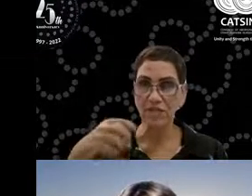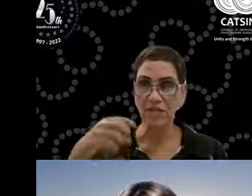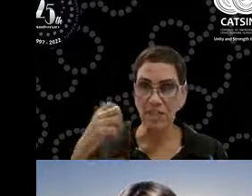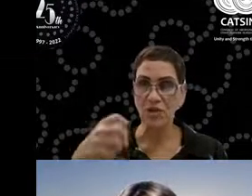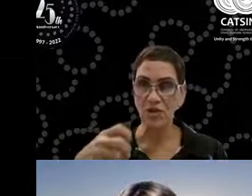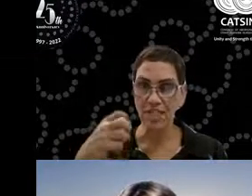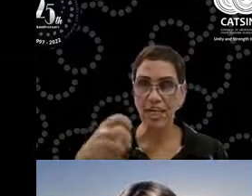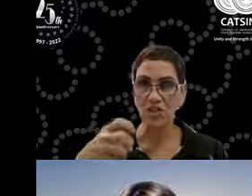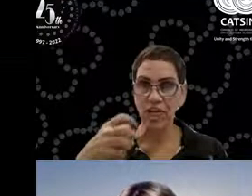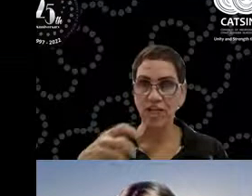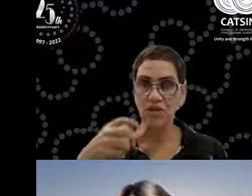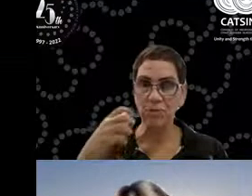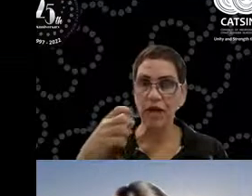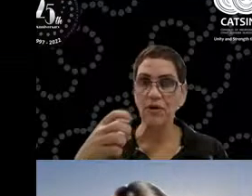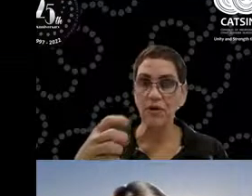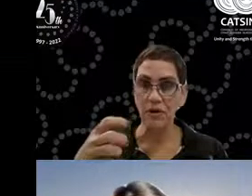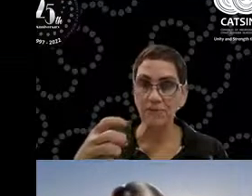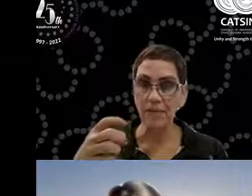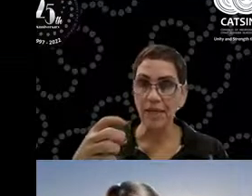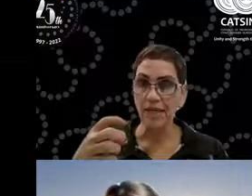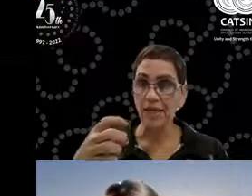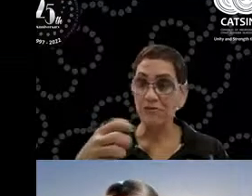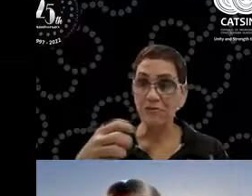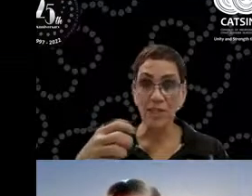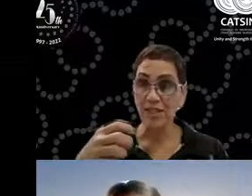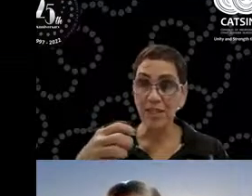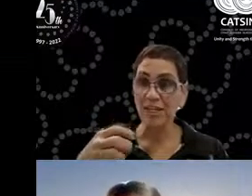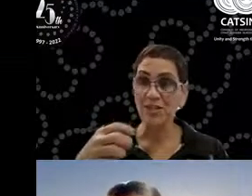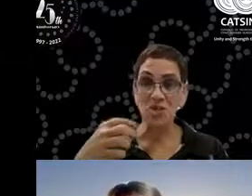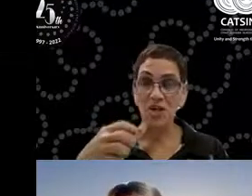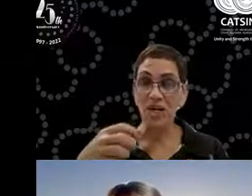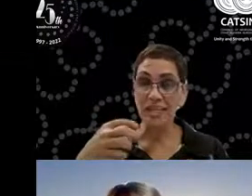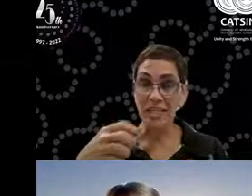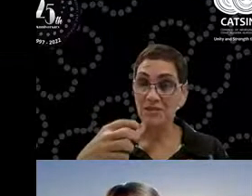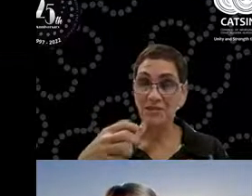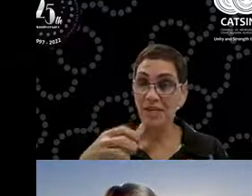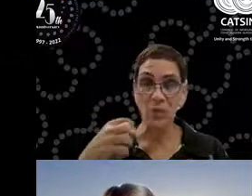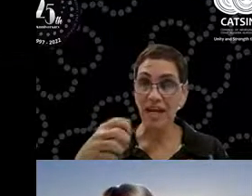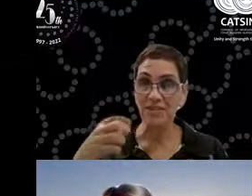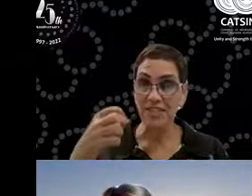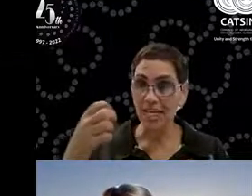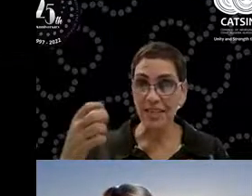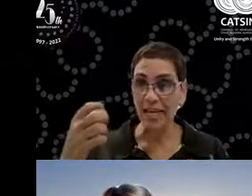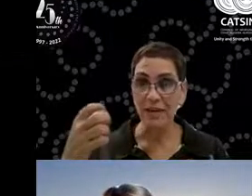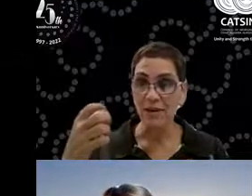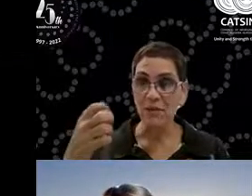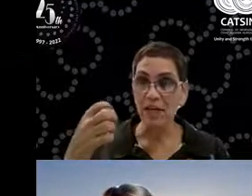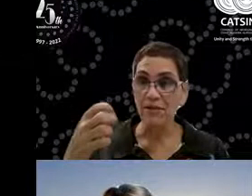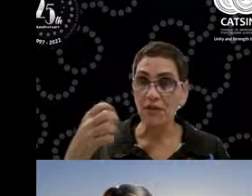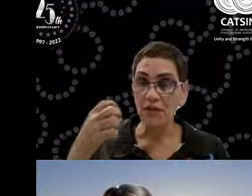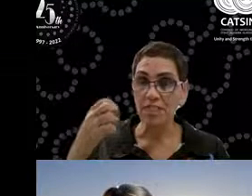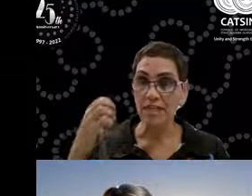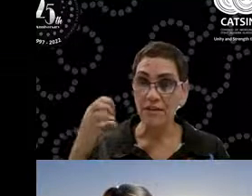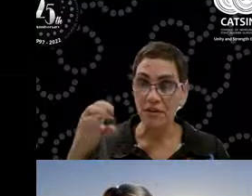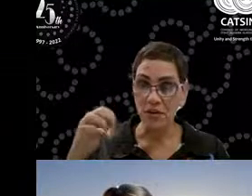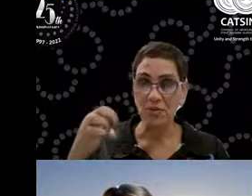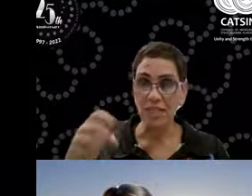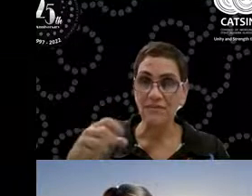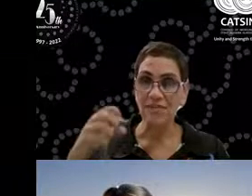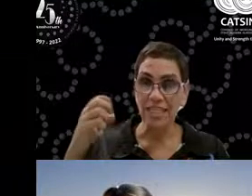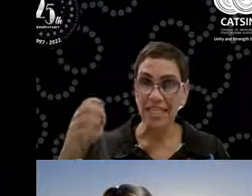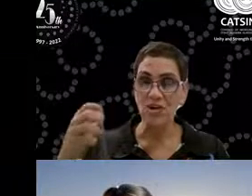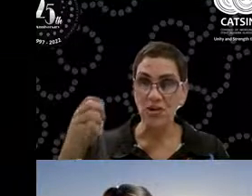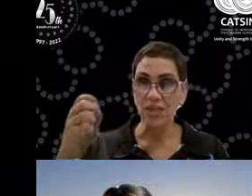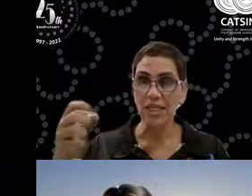cultural safety as a nursing education paradigm. Unfortunately, in Australia, as of yet, we haven't done that. We have not done